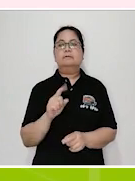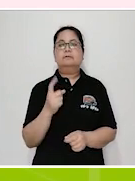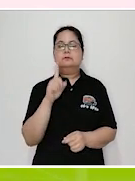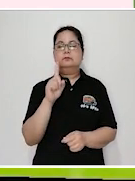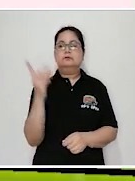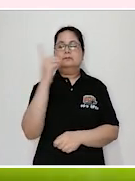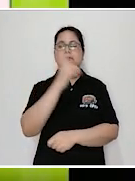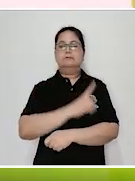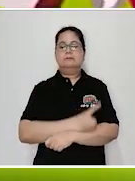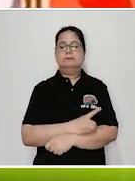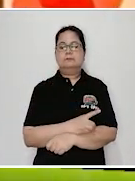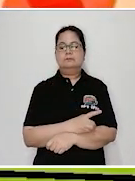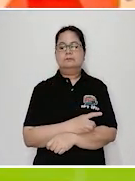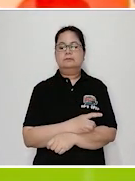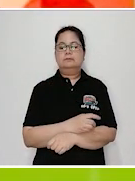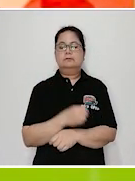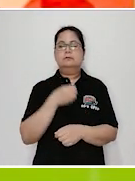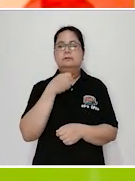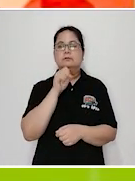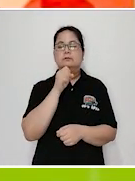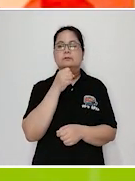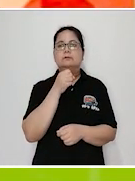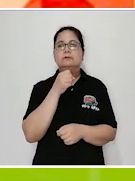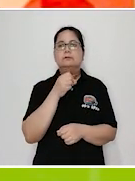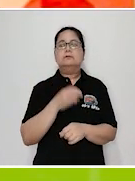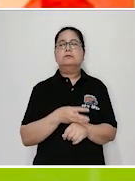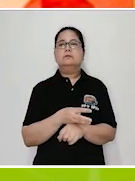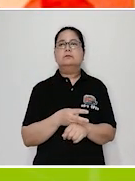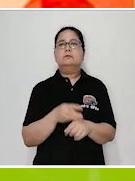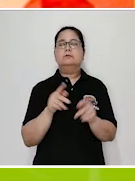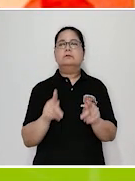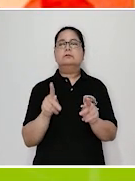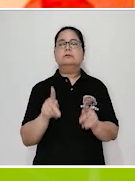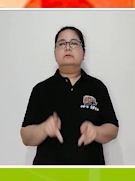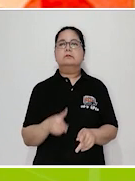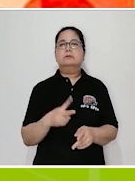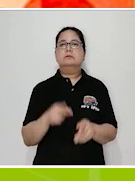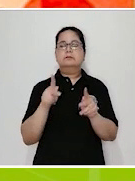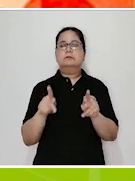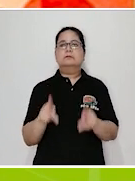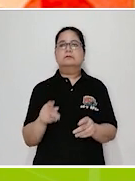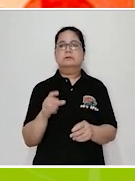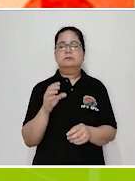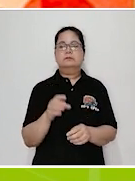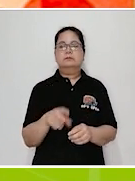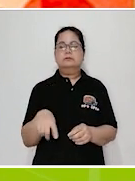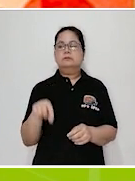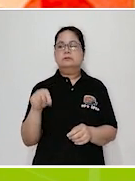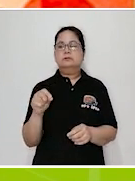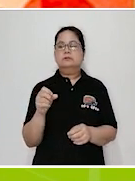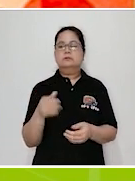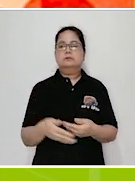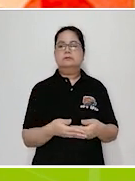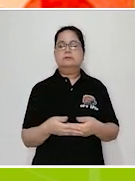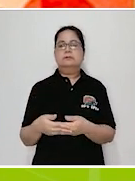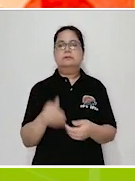One day, an old bamboo cutter found a beautiful baby girl in a bamboo plant.